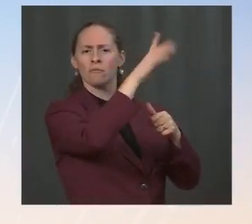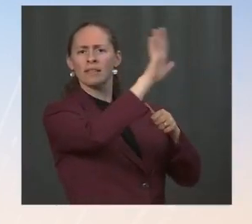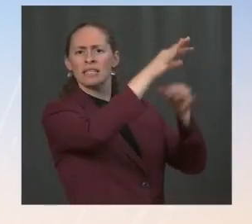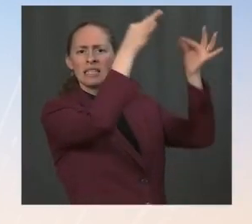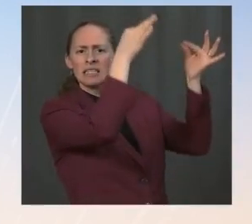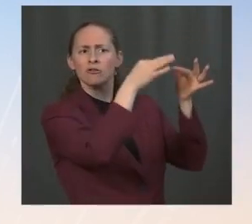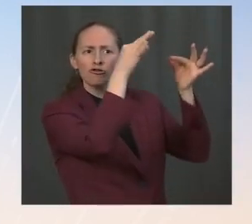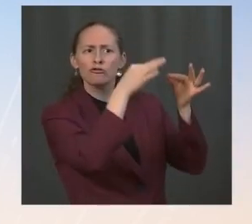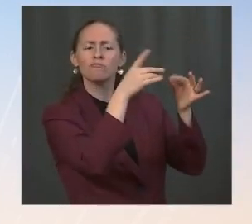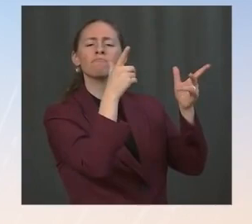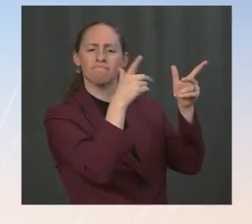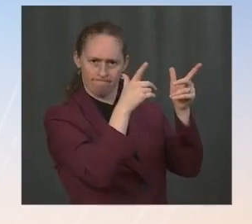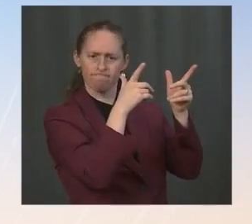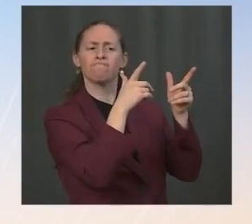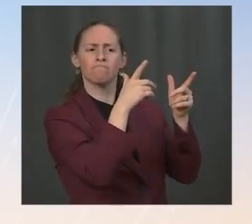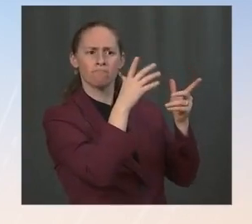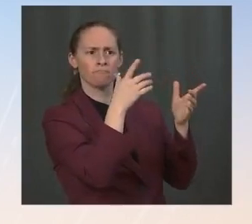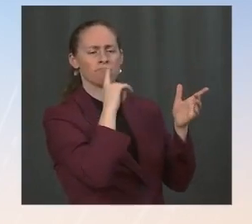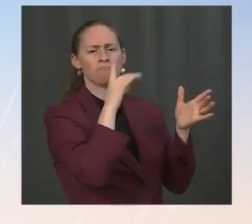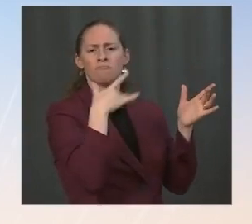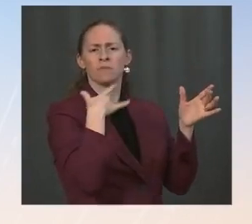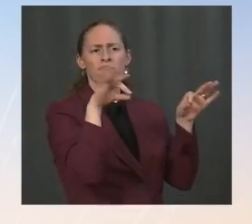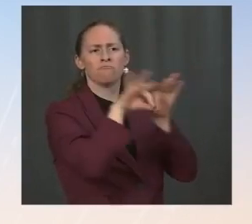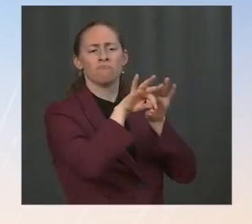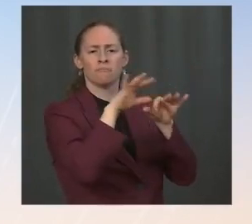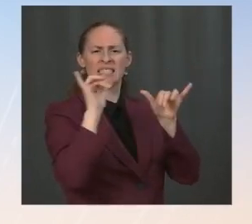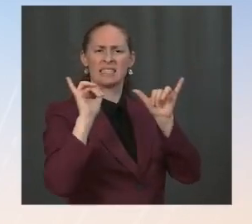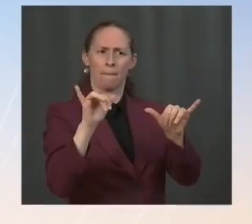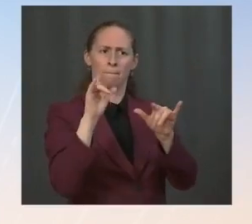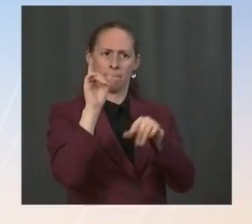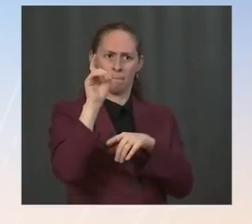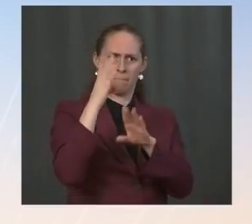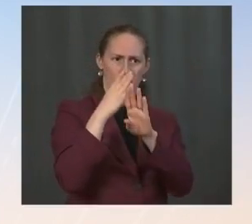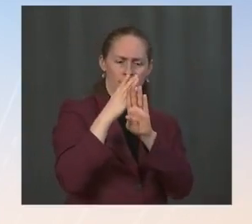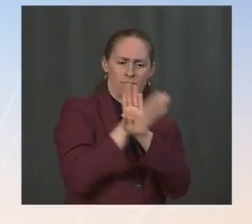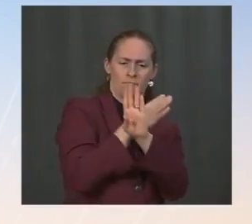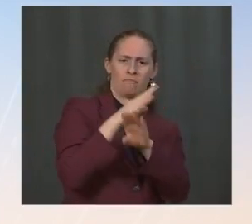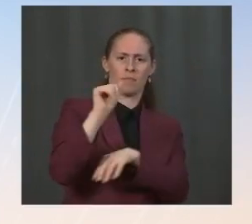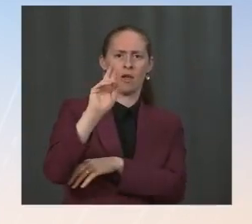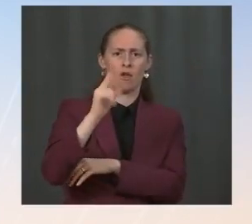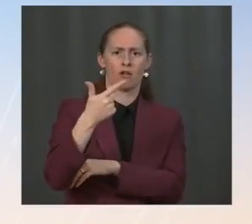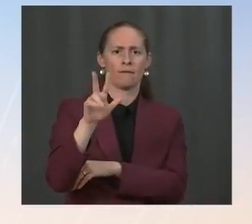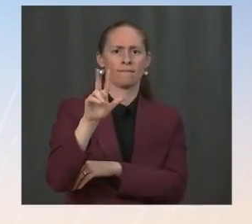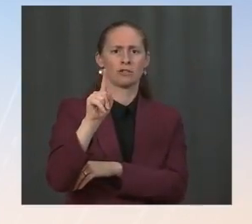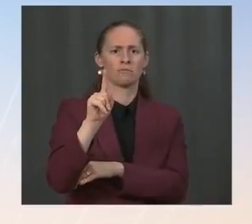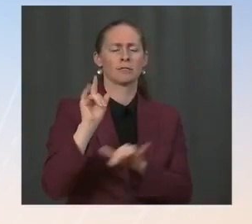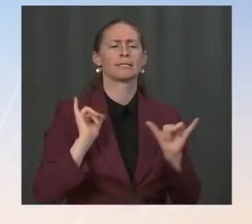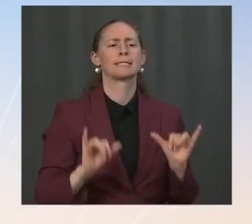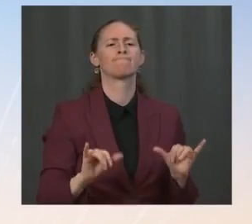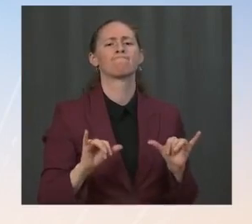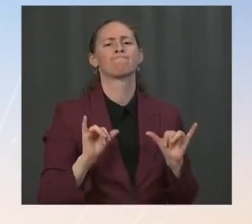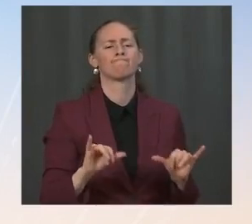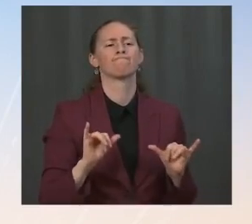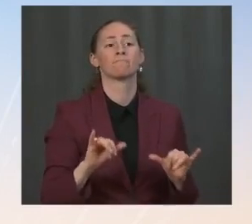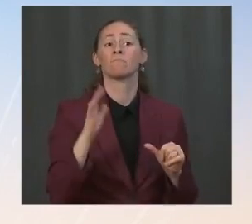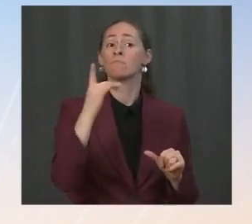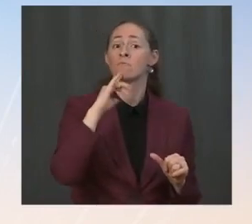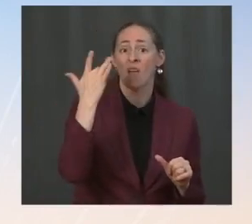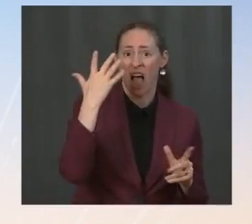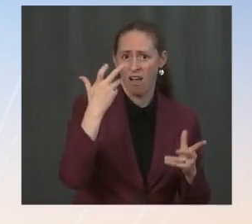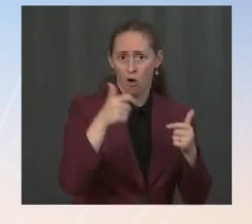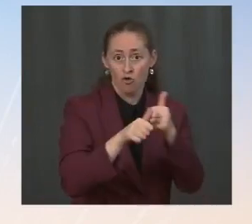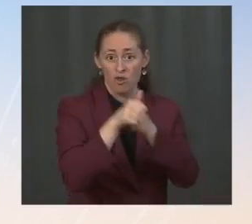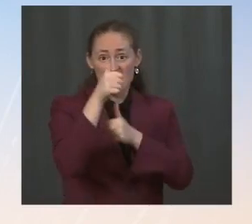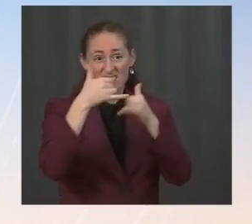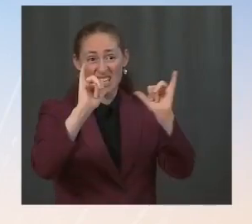believe that it is essential to get out by the 31st. That is their advice. And there are several reasons for that. One is the ongoing threats. And the